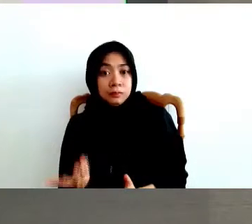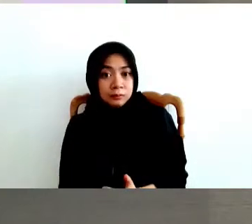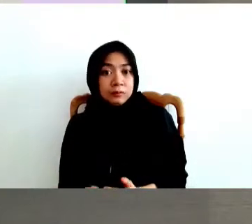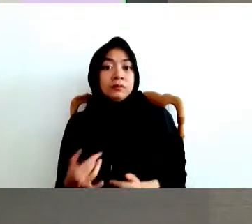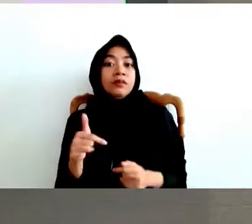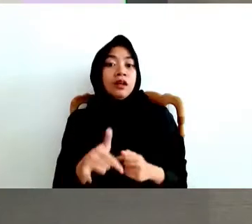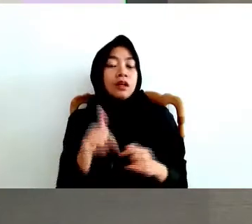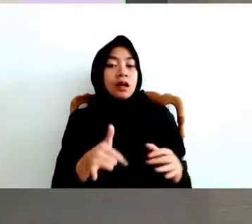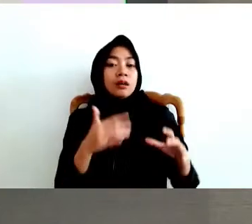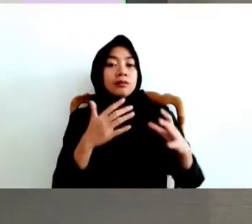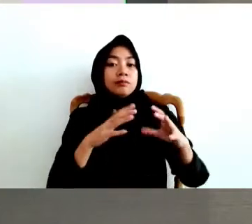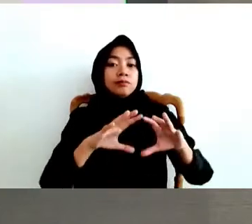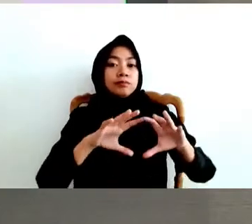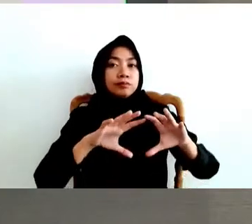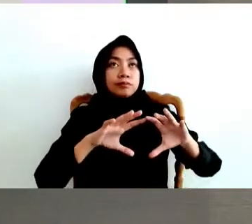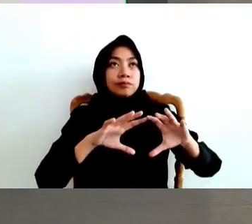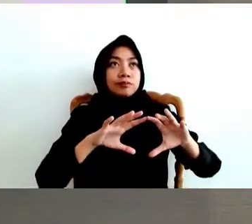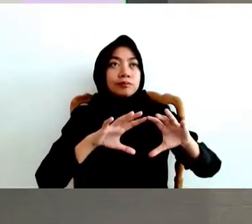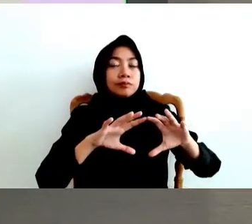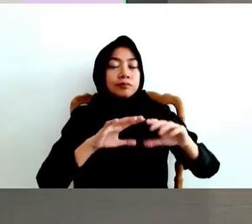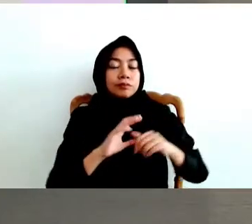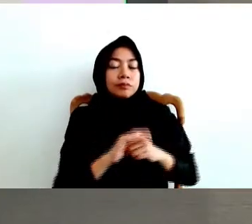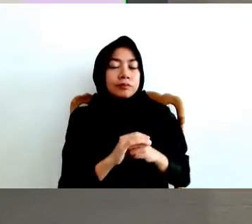correlation, strong correlation between the